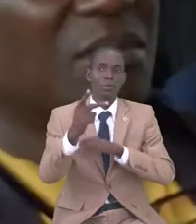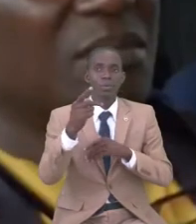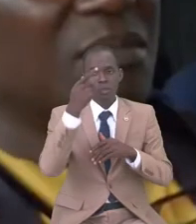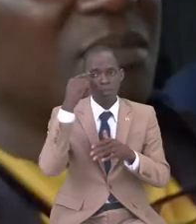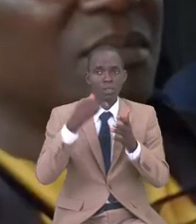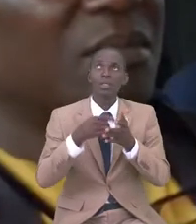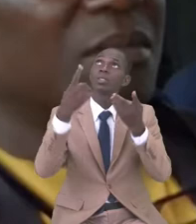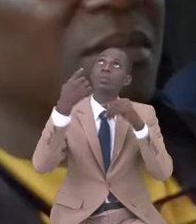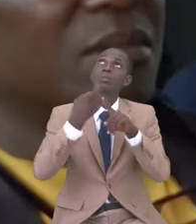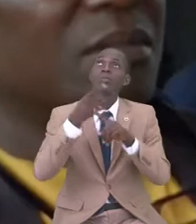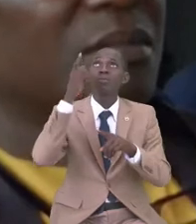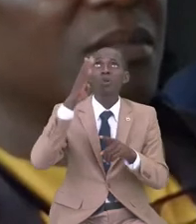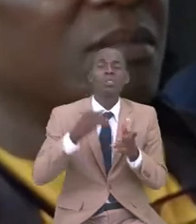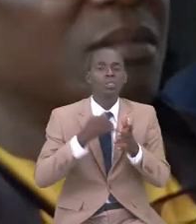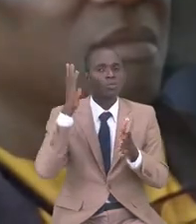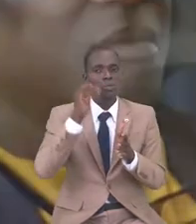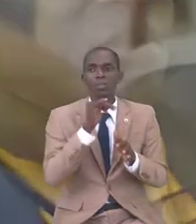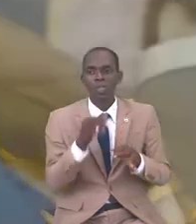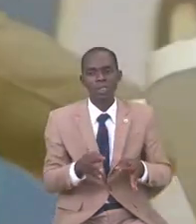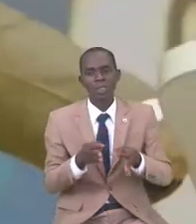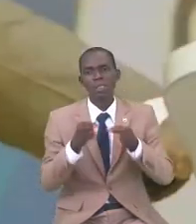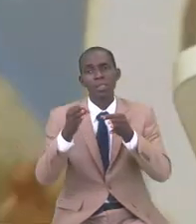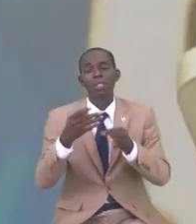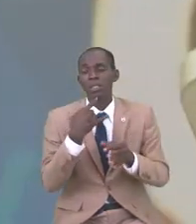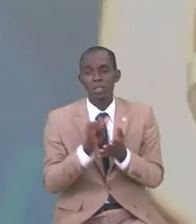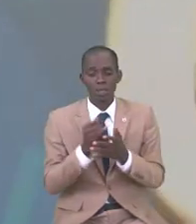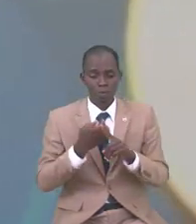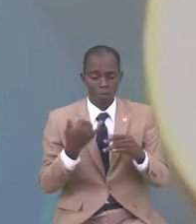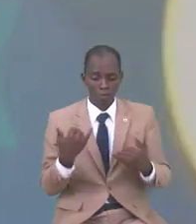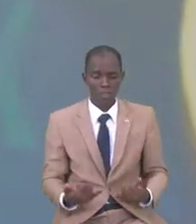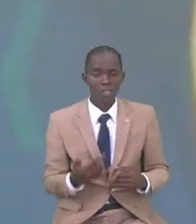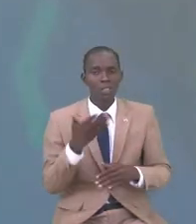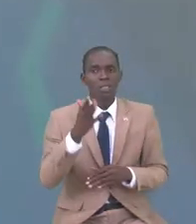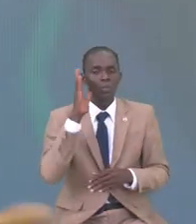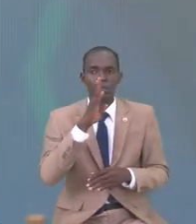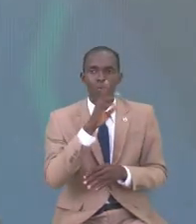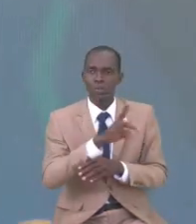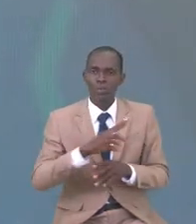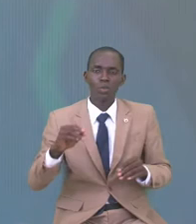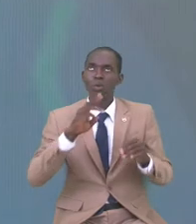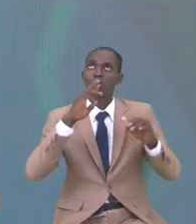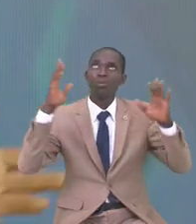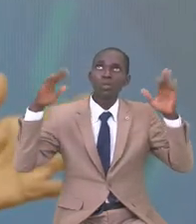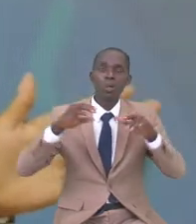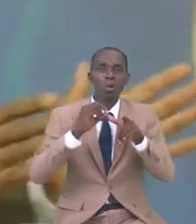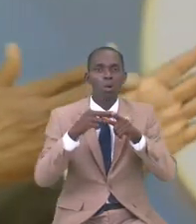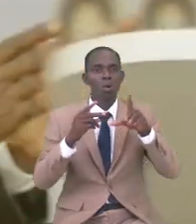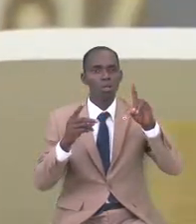linger. He said, from today, there will be no rain and there will be no dew all these